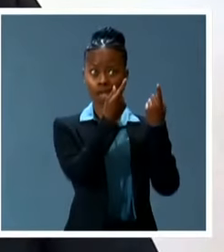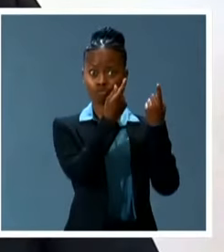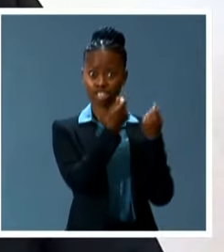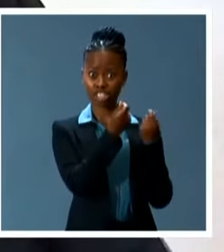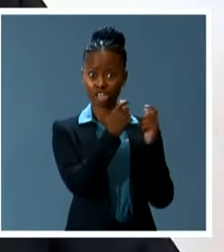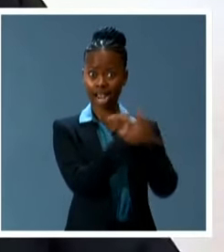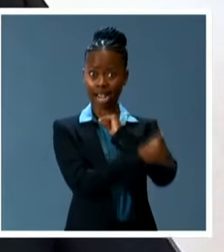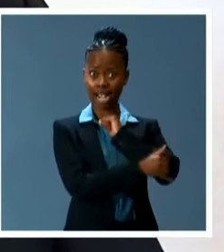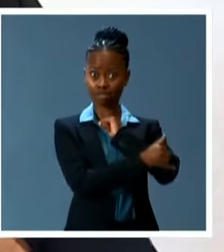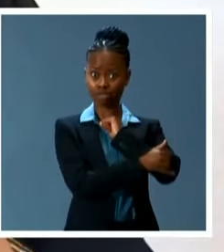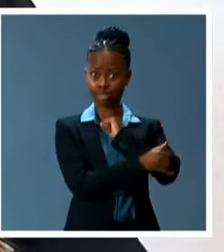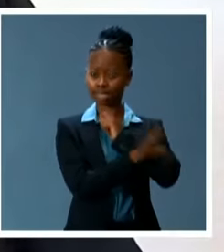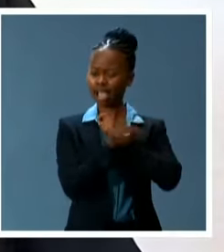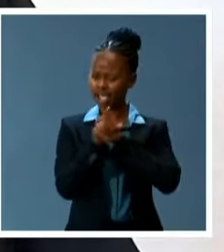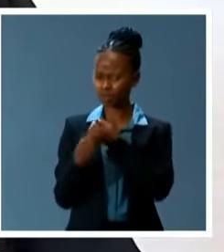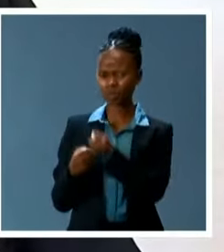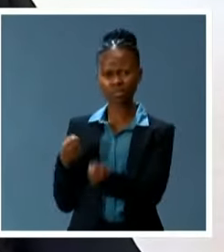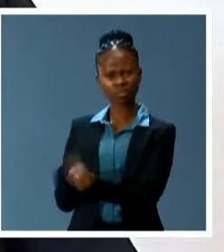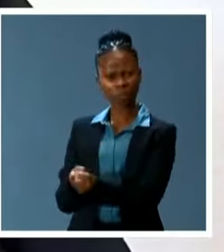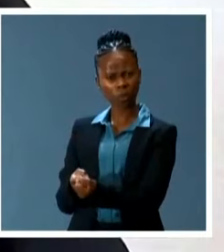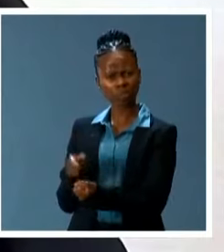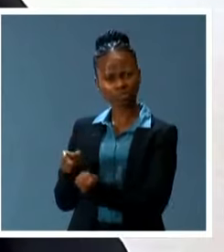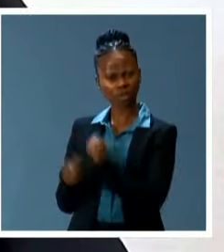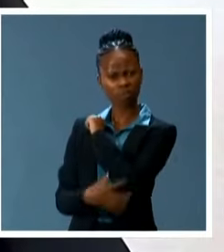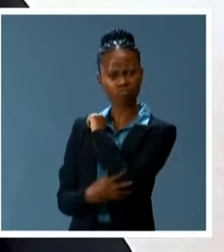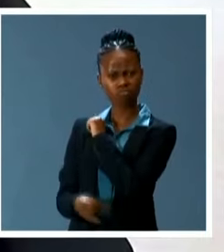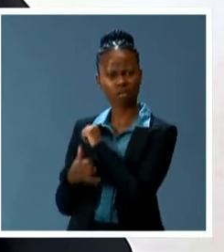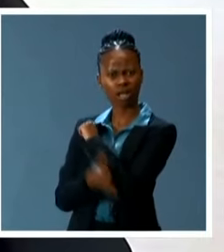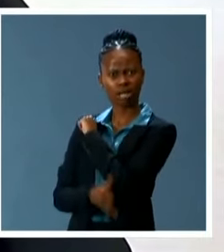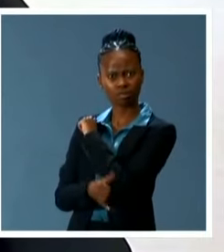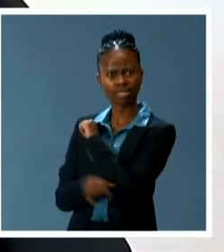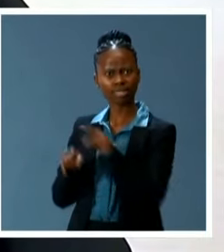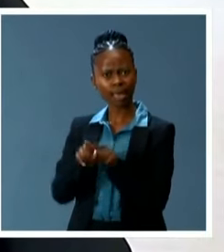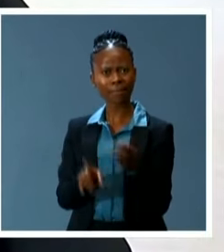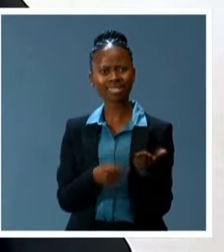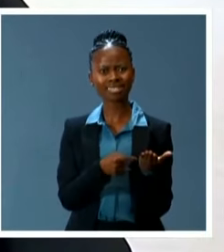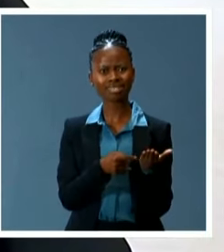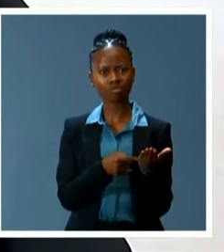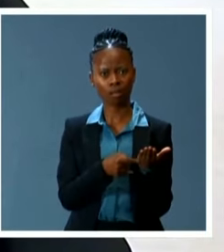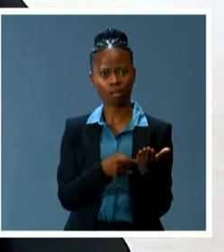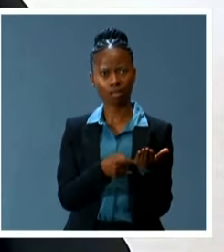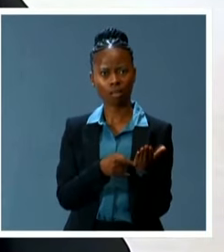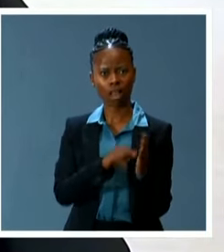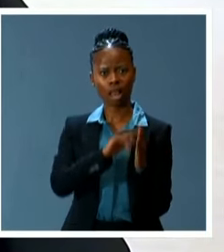developing world, and not only in education, in digital literacy.